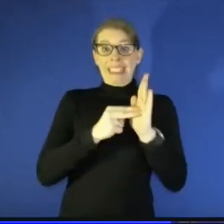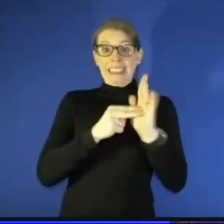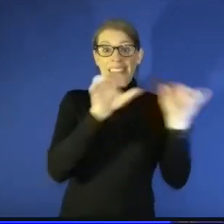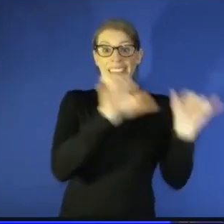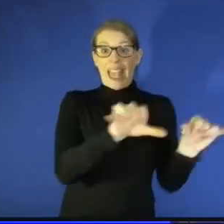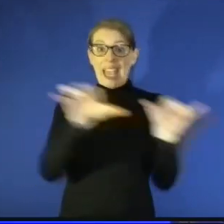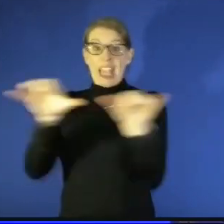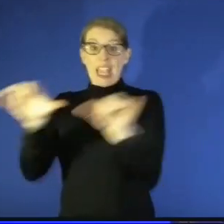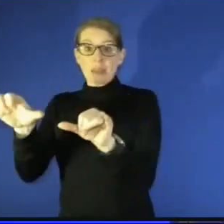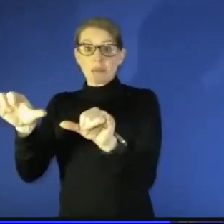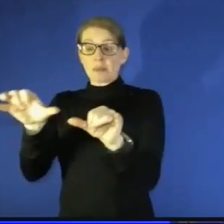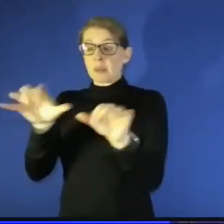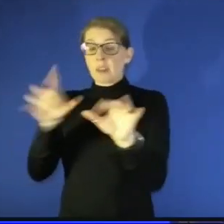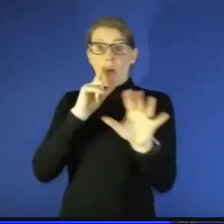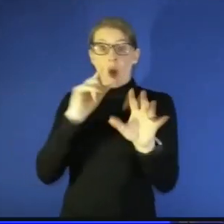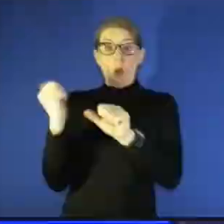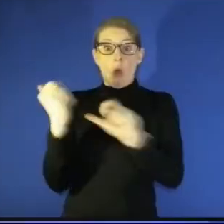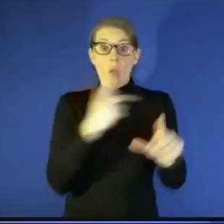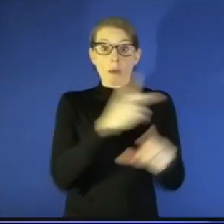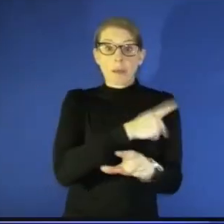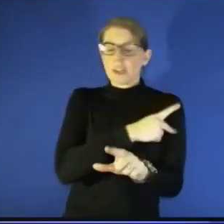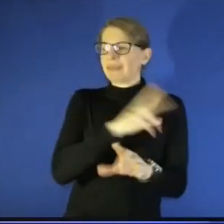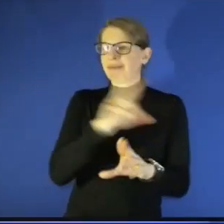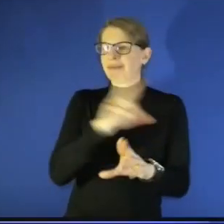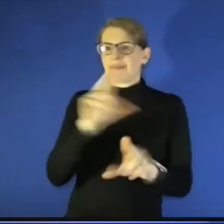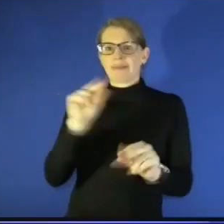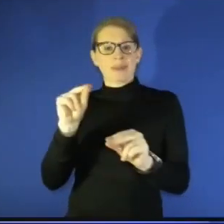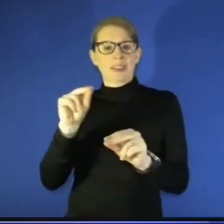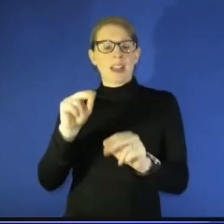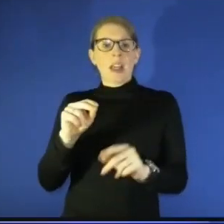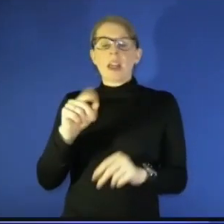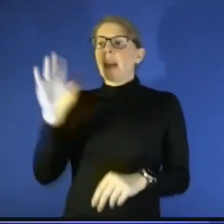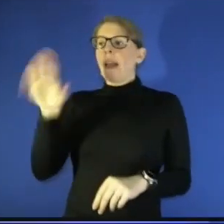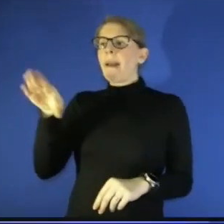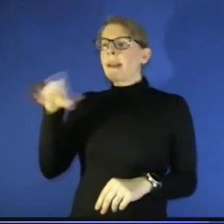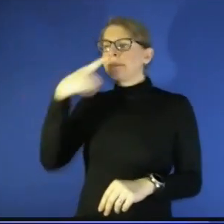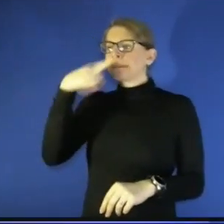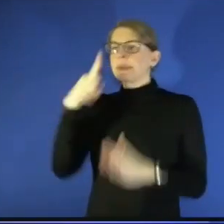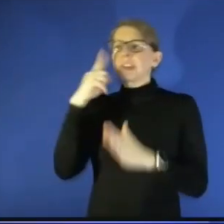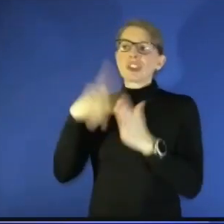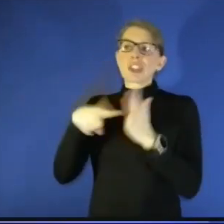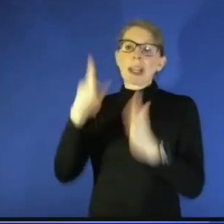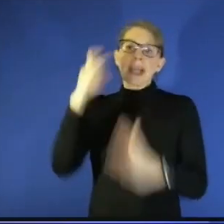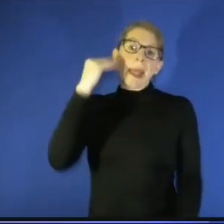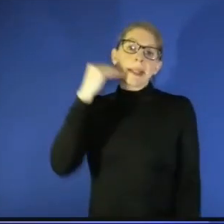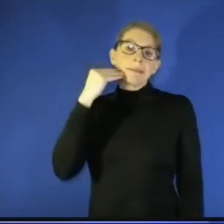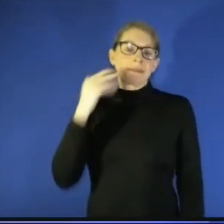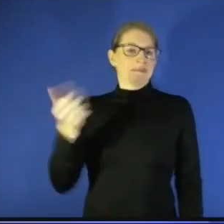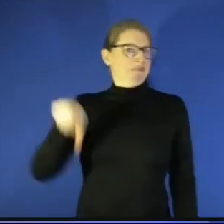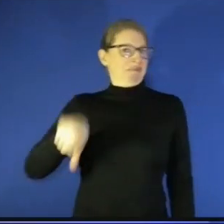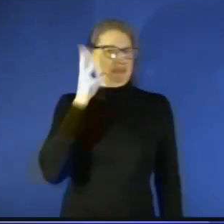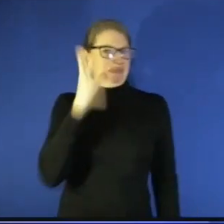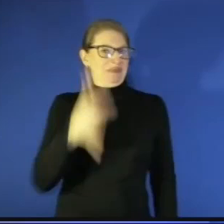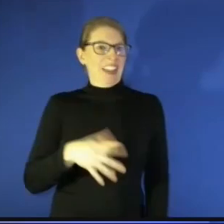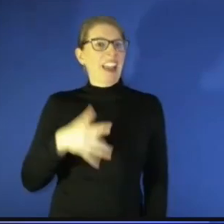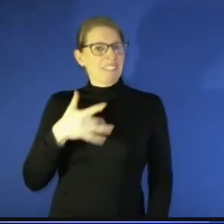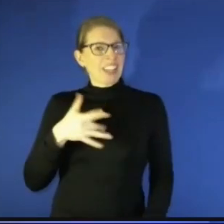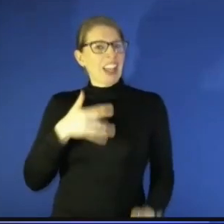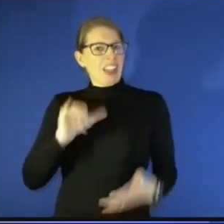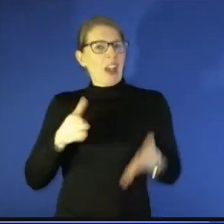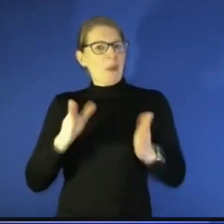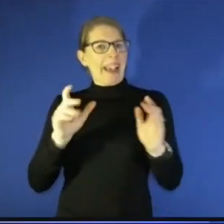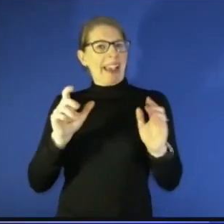doctor. Okay, but no, just check my head. That won't happen. Not going to happen. But we can feel that way sometimes, can't we? Okay,